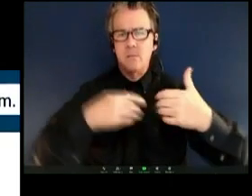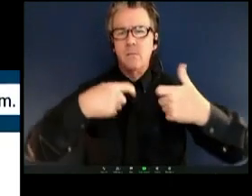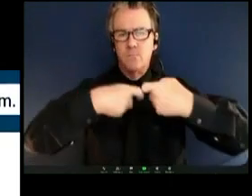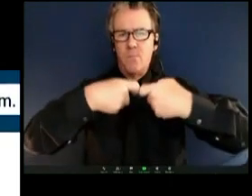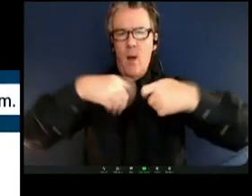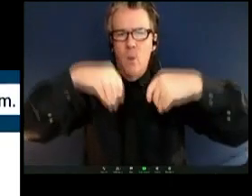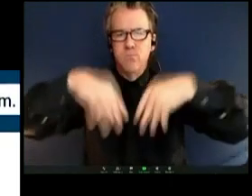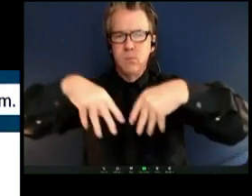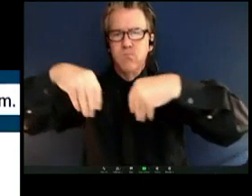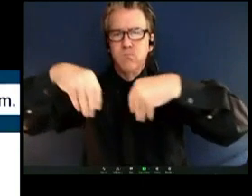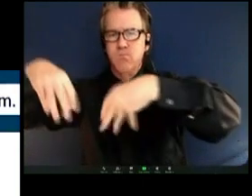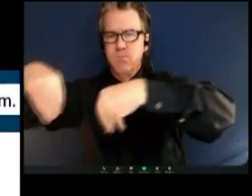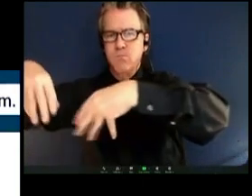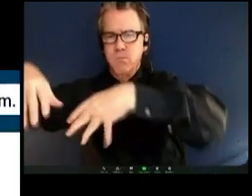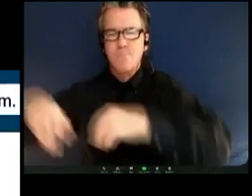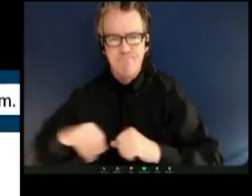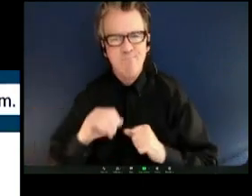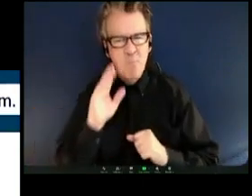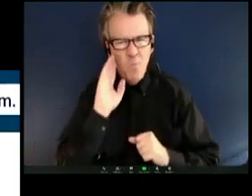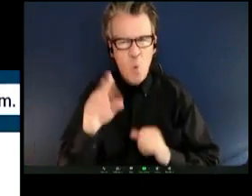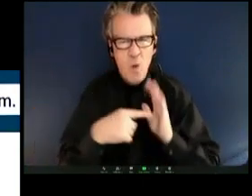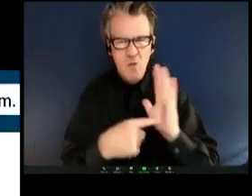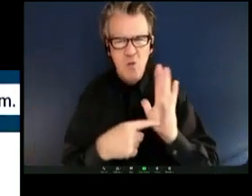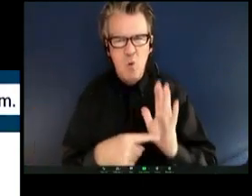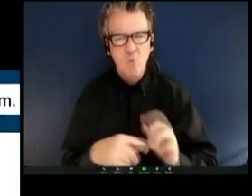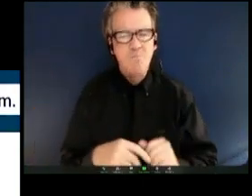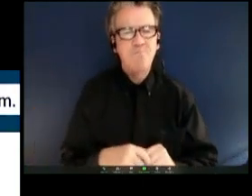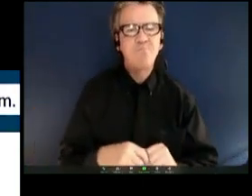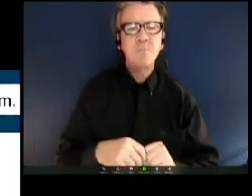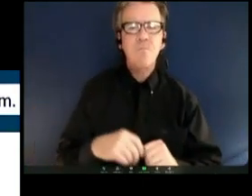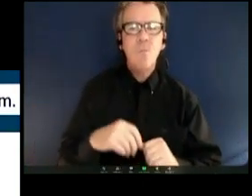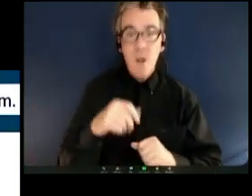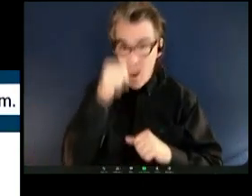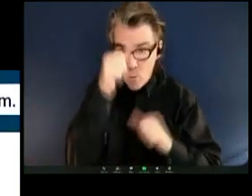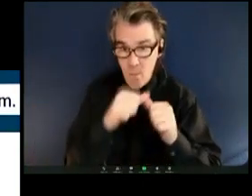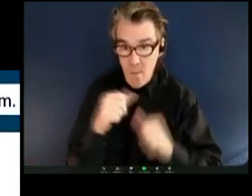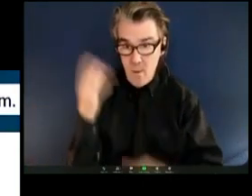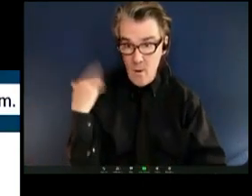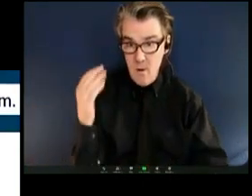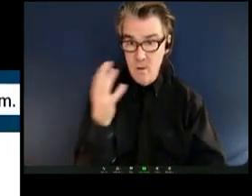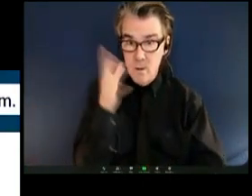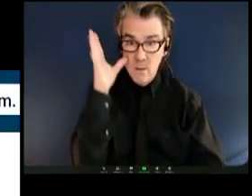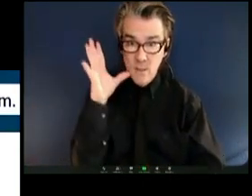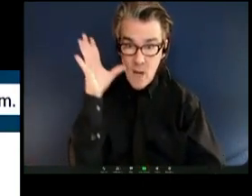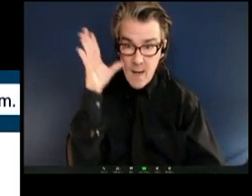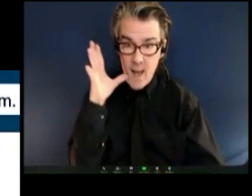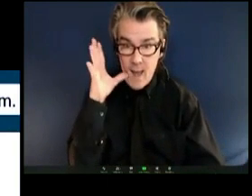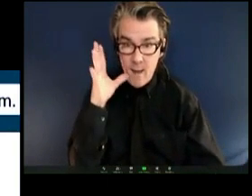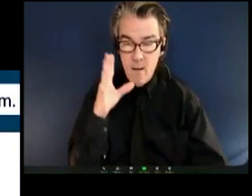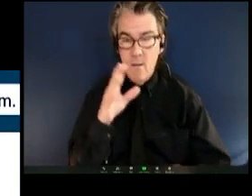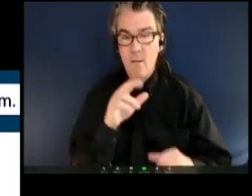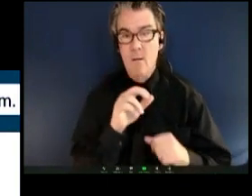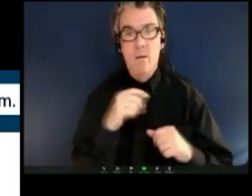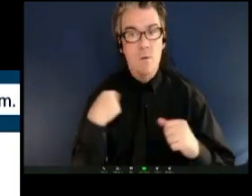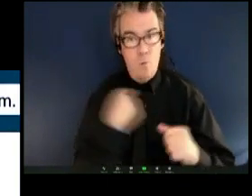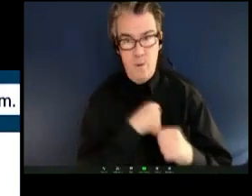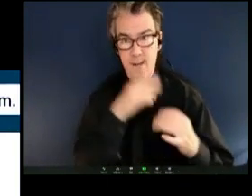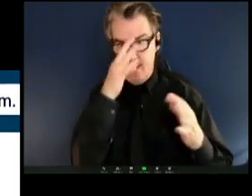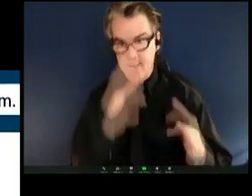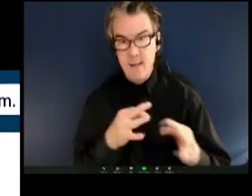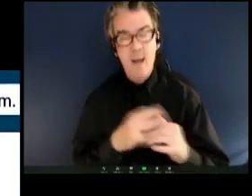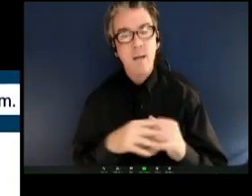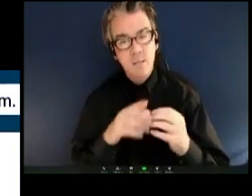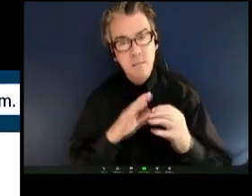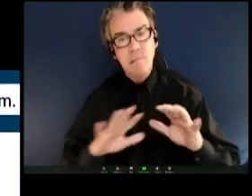on Sunday, we made the decision to shut off power to about 350,000 of our roughly 5 million electric